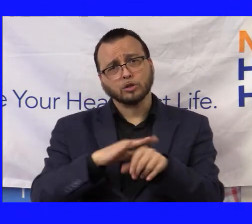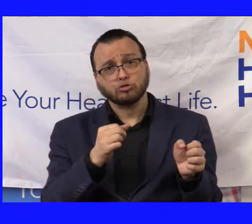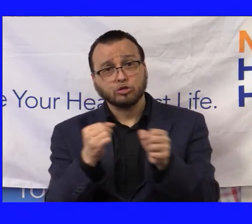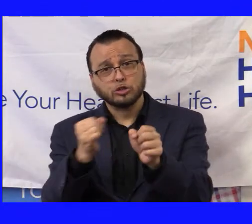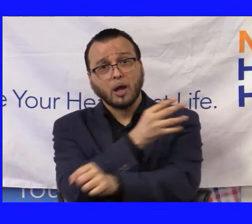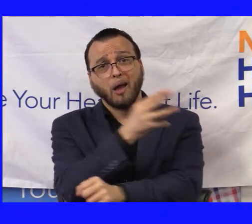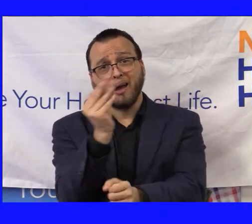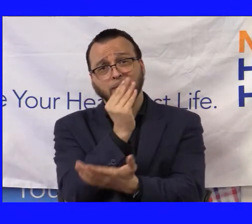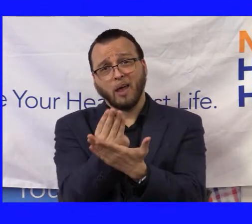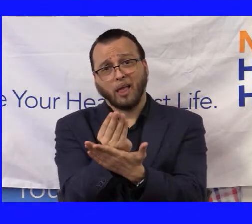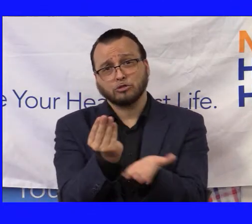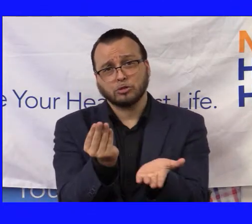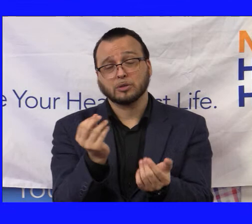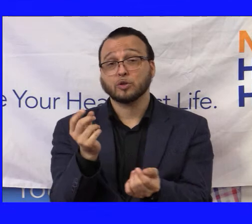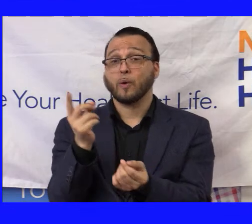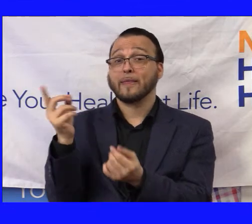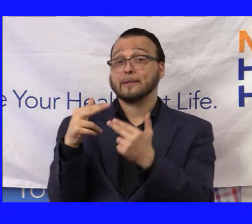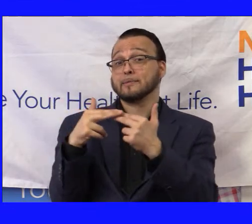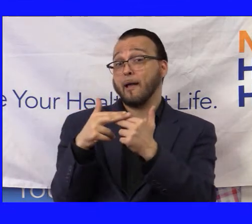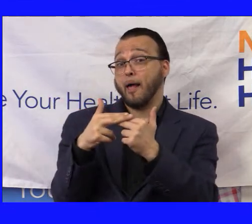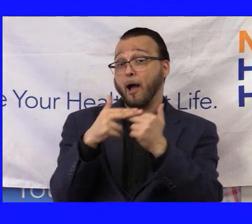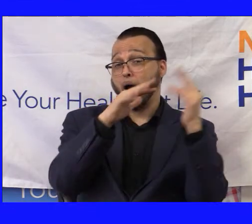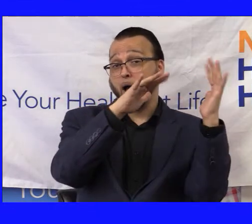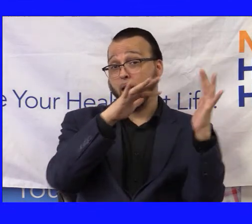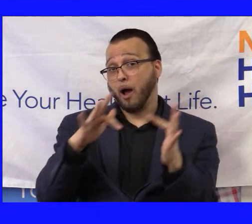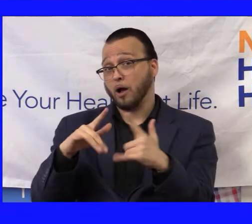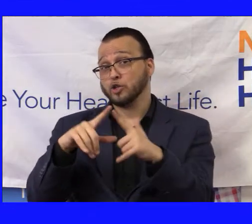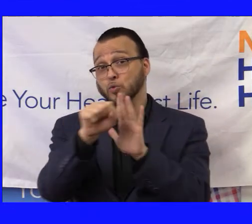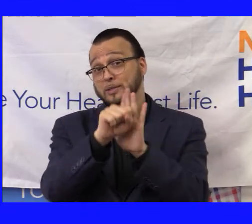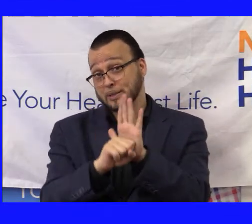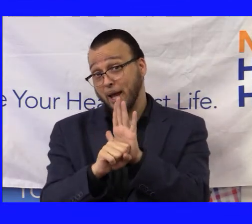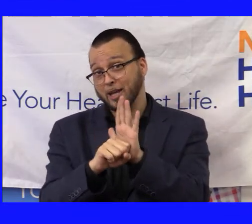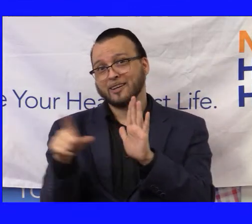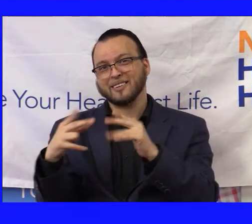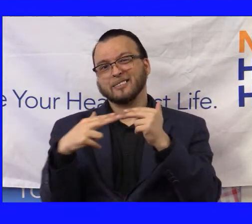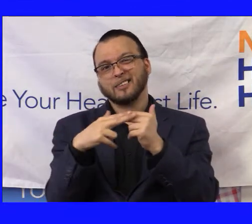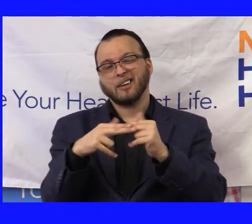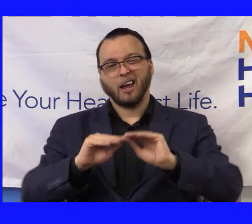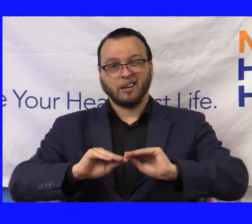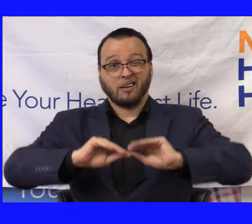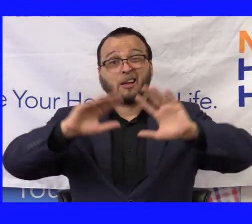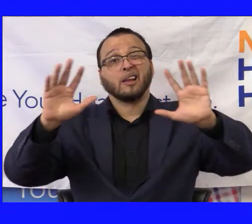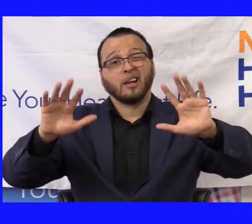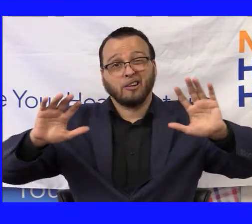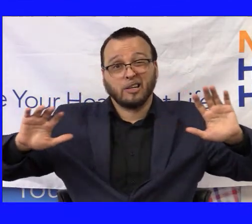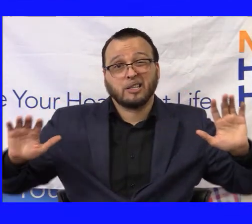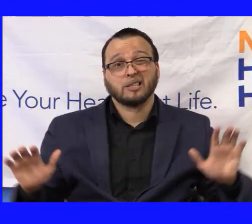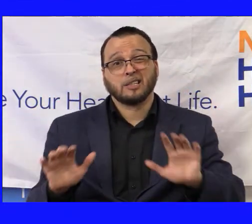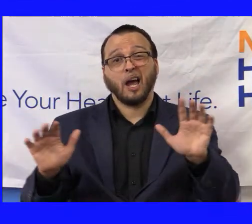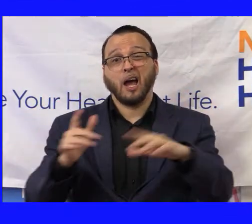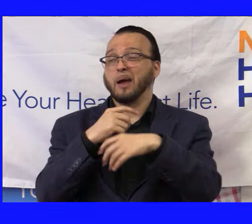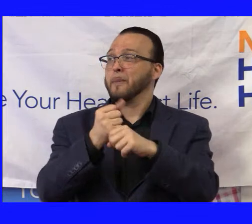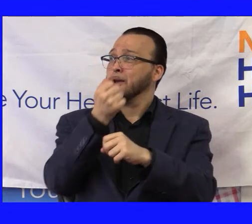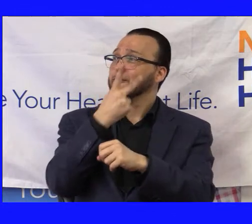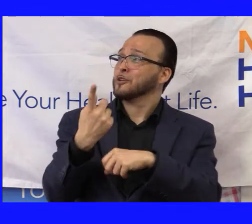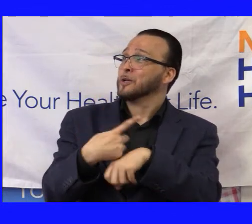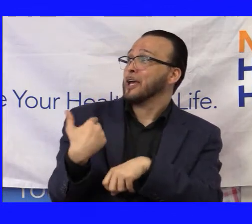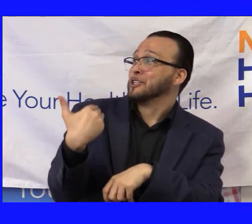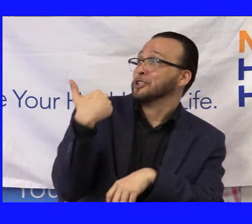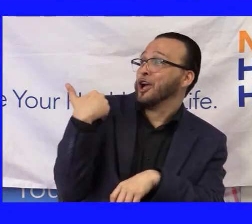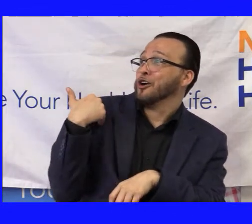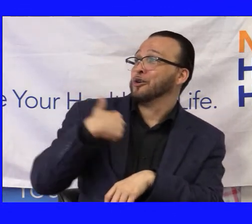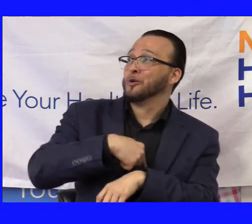So these slides, moving down to state, these slides were clearly done a few days ago. We did